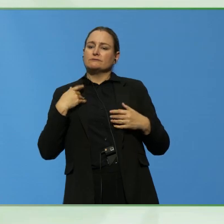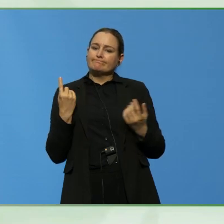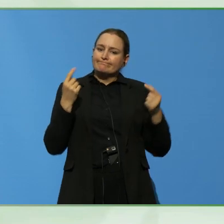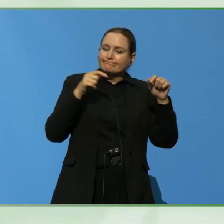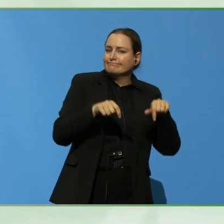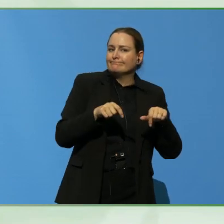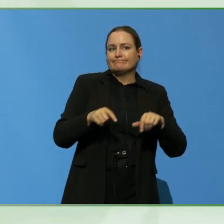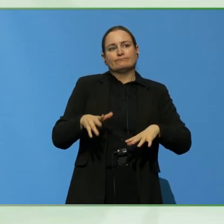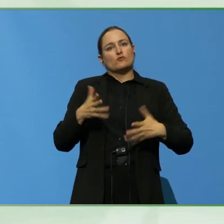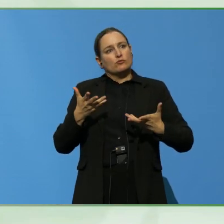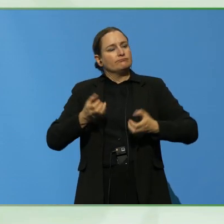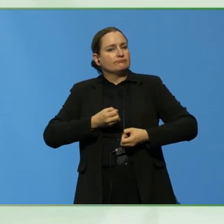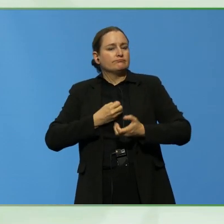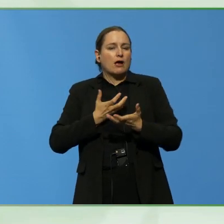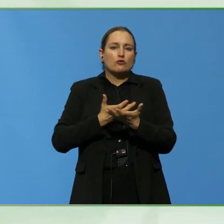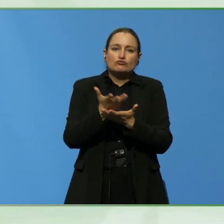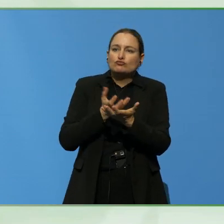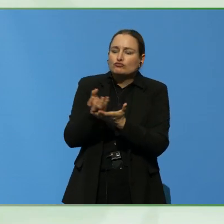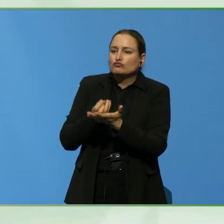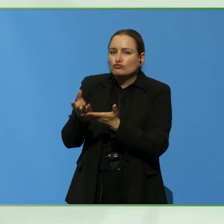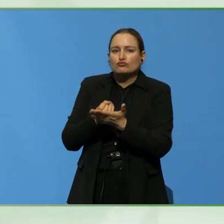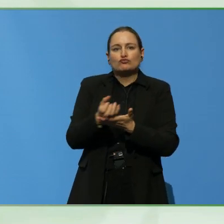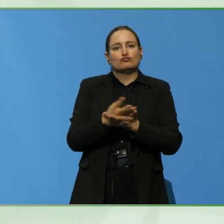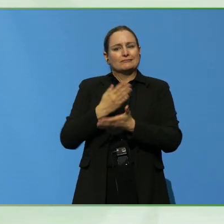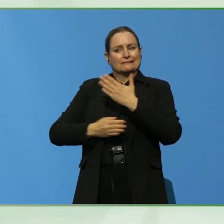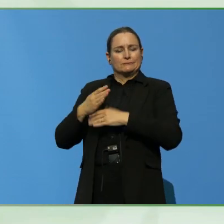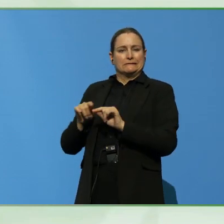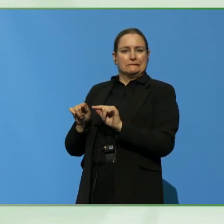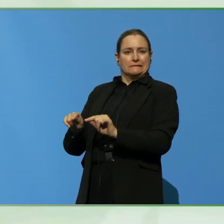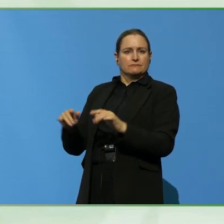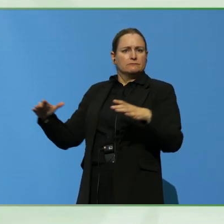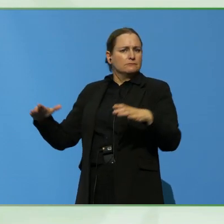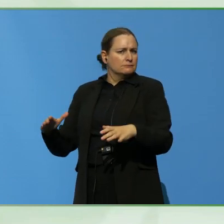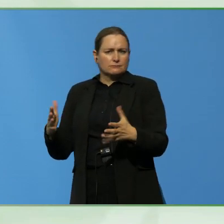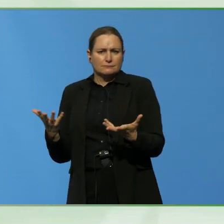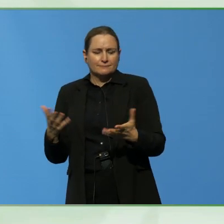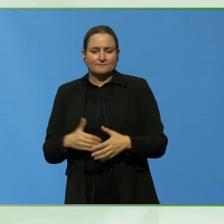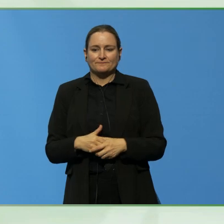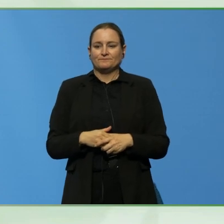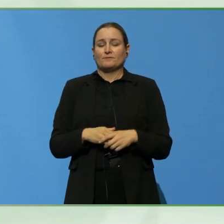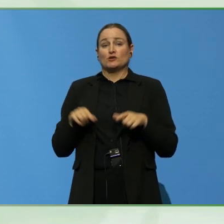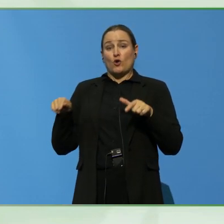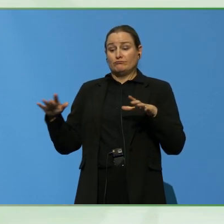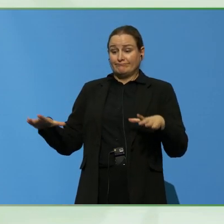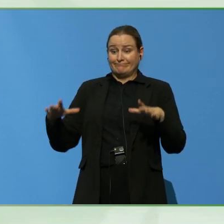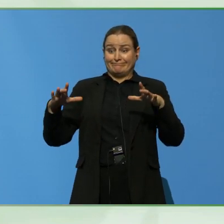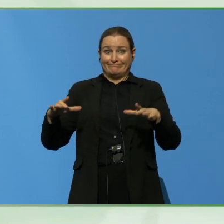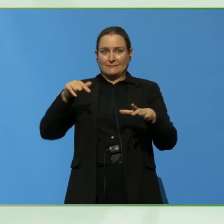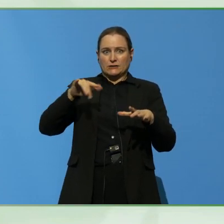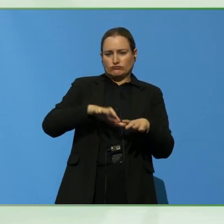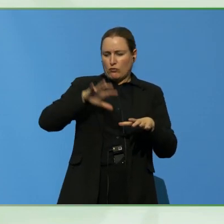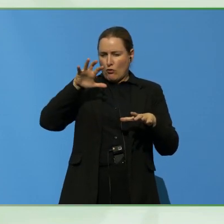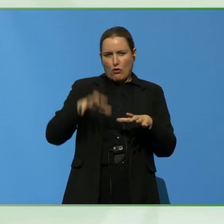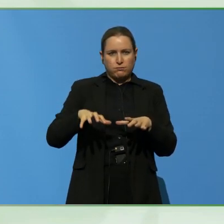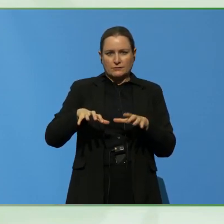So in conclusion, I would say that all the project is concentrated to innovate and to think different